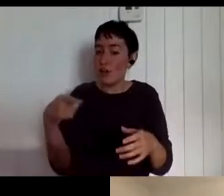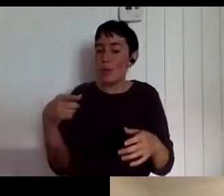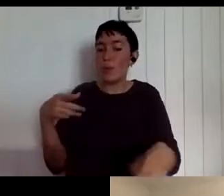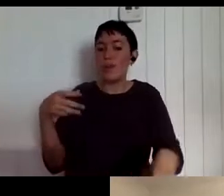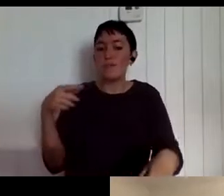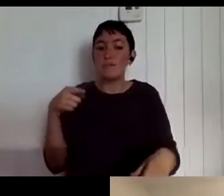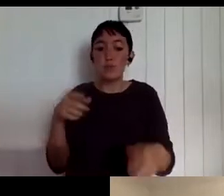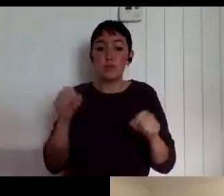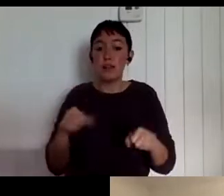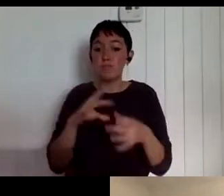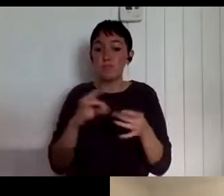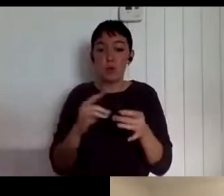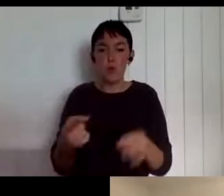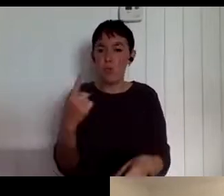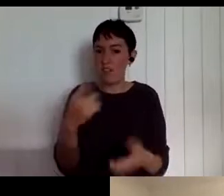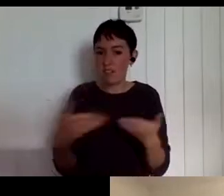be?